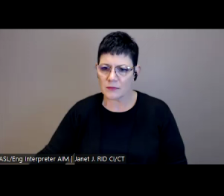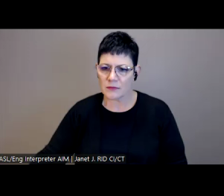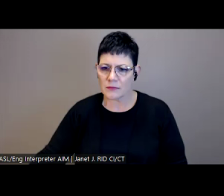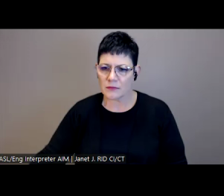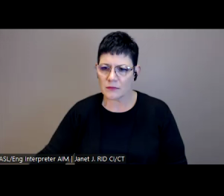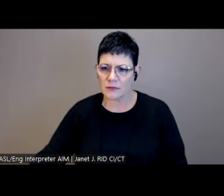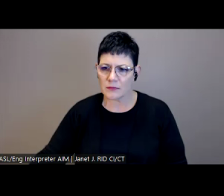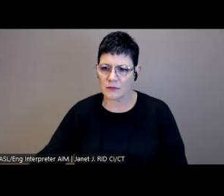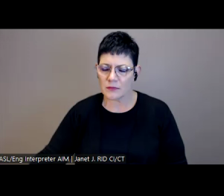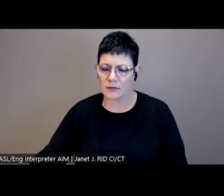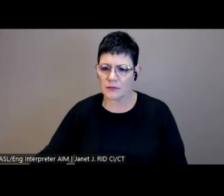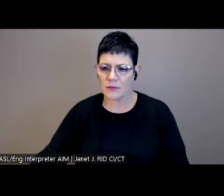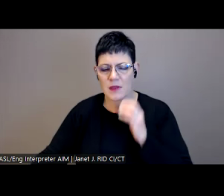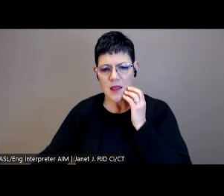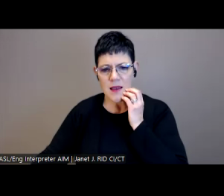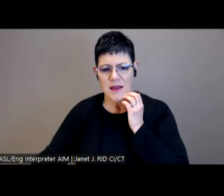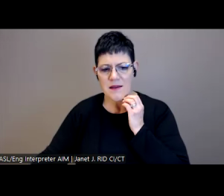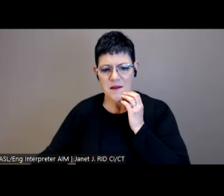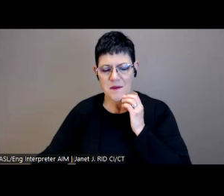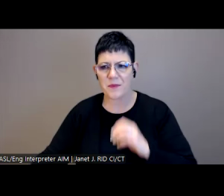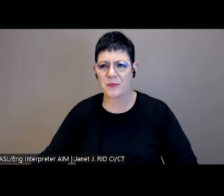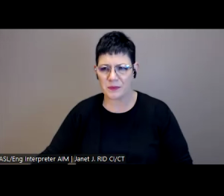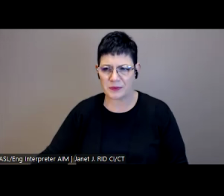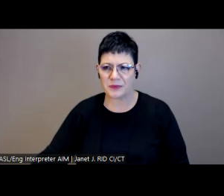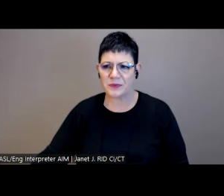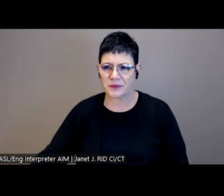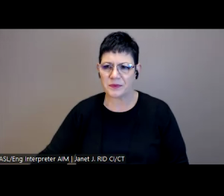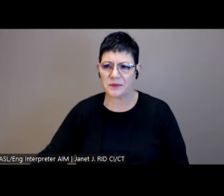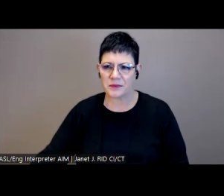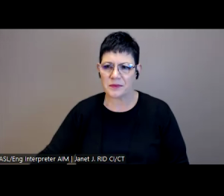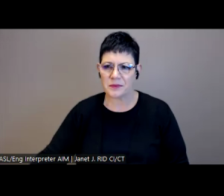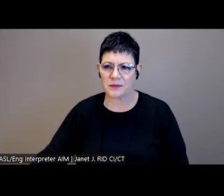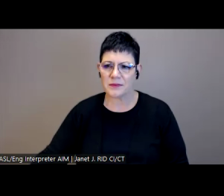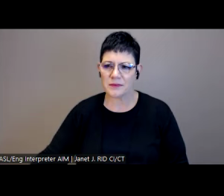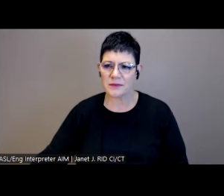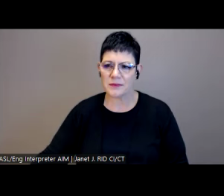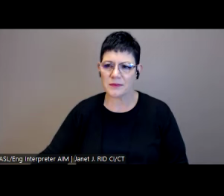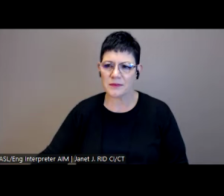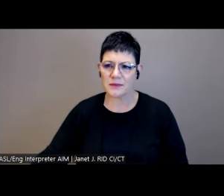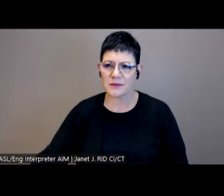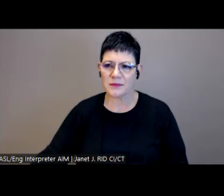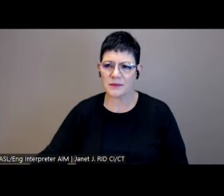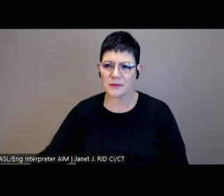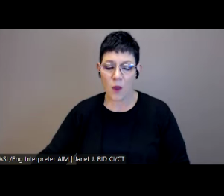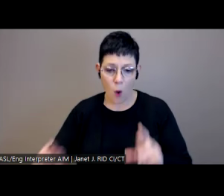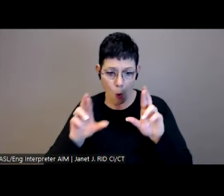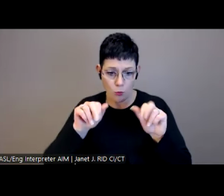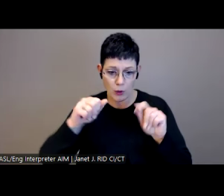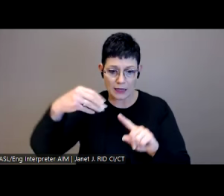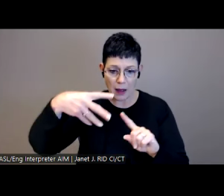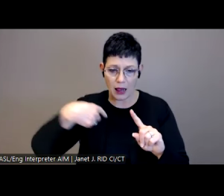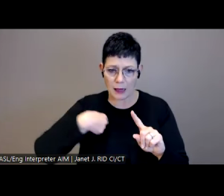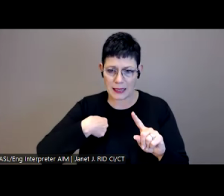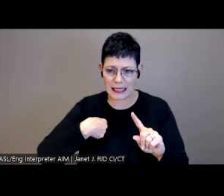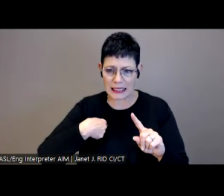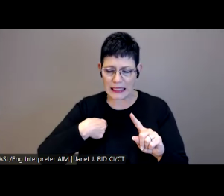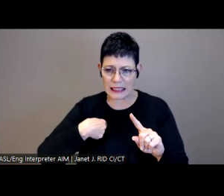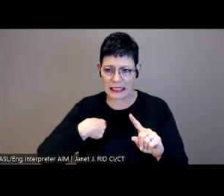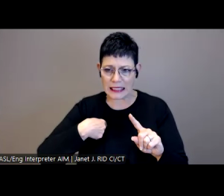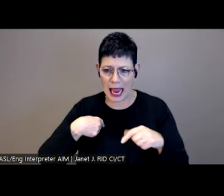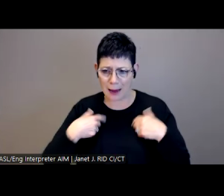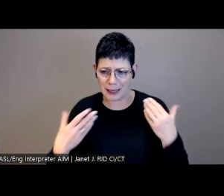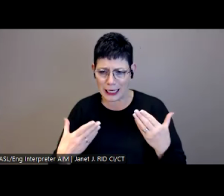Awesome. Well, it's great to see everyone, and hopefully because I'm on camera, they can spotlight me and then you can see I wasn't lying